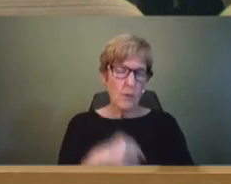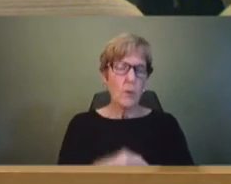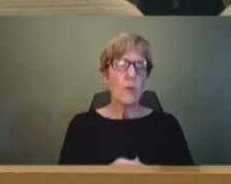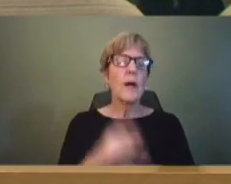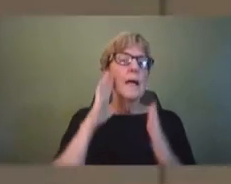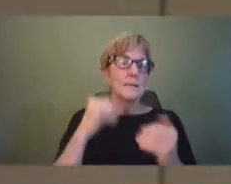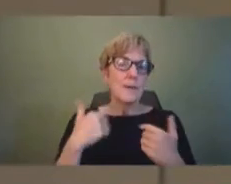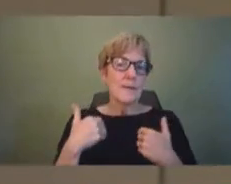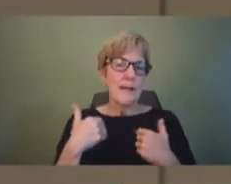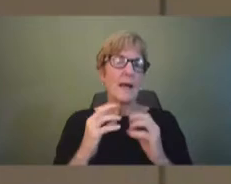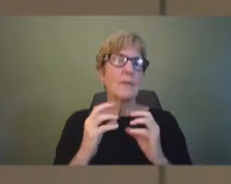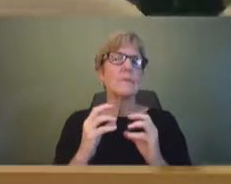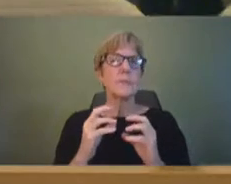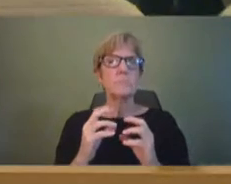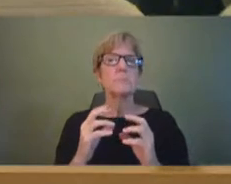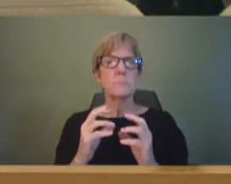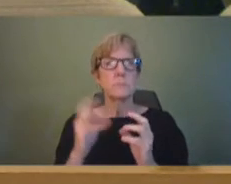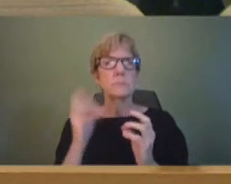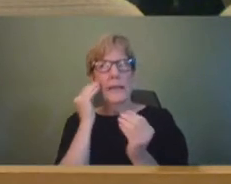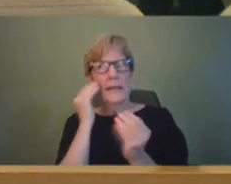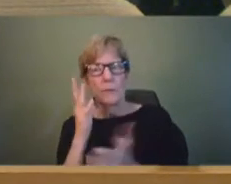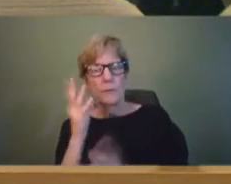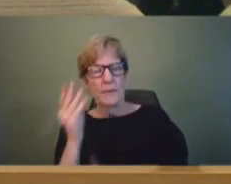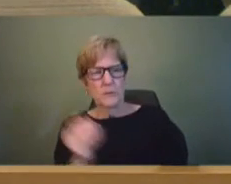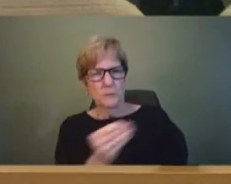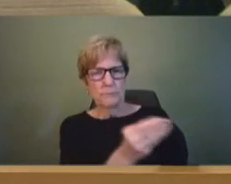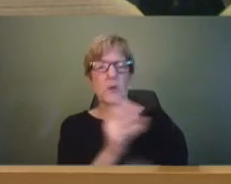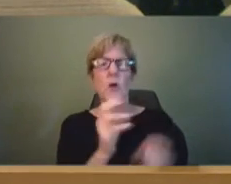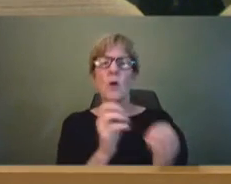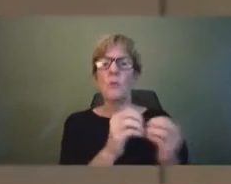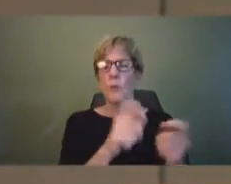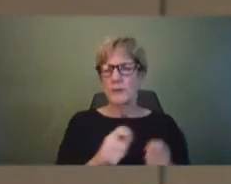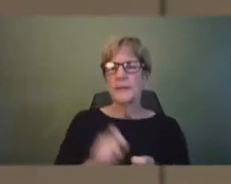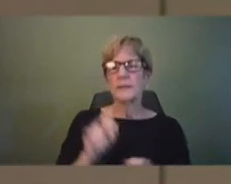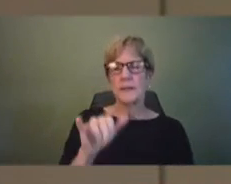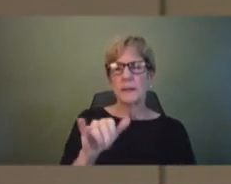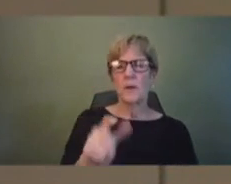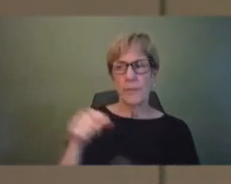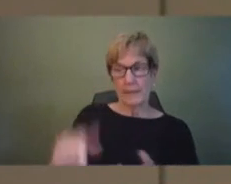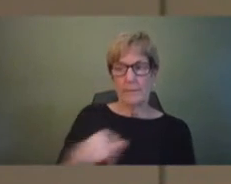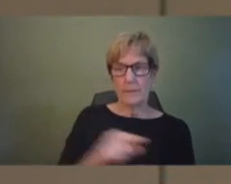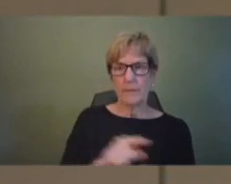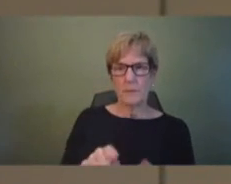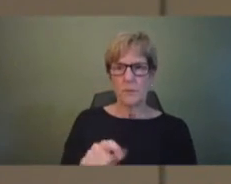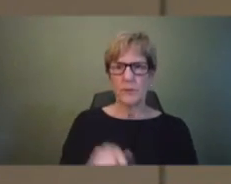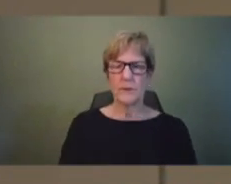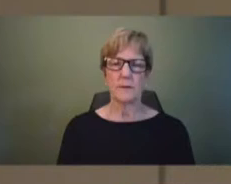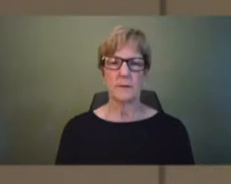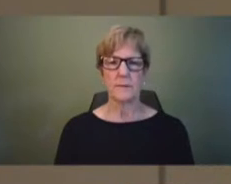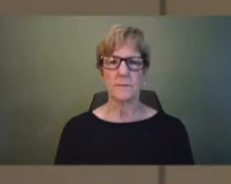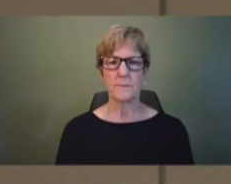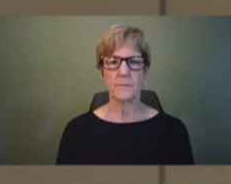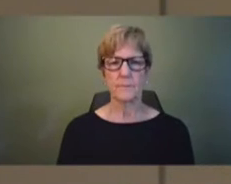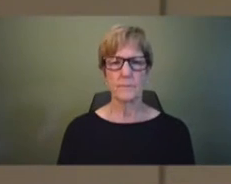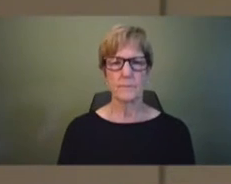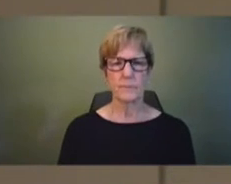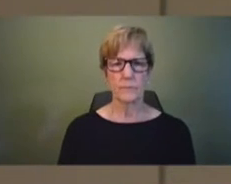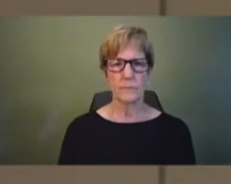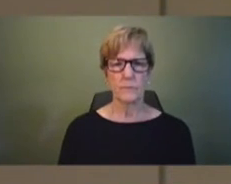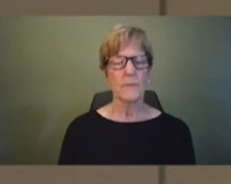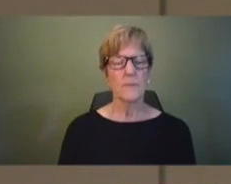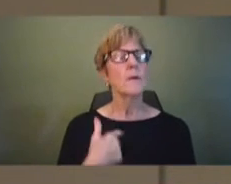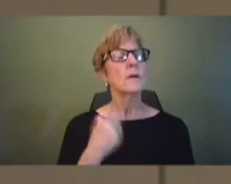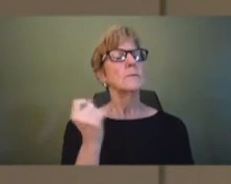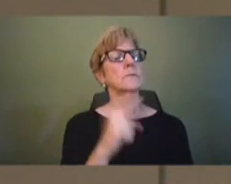updated plan uh into staff with a little more more detail on that subject this week well I have some questions on